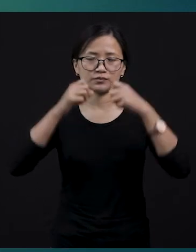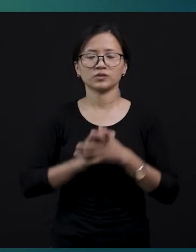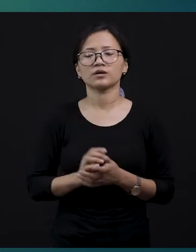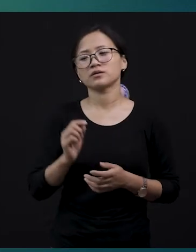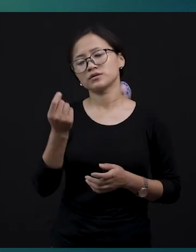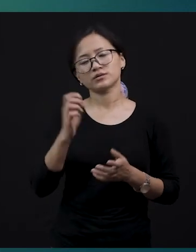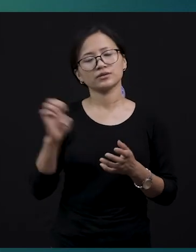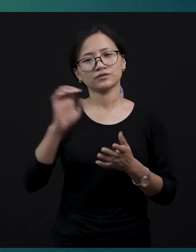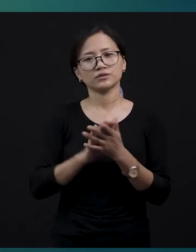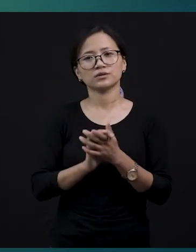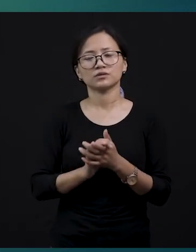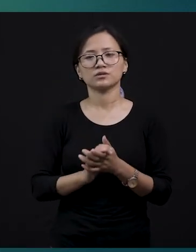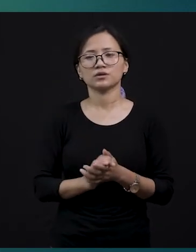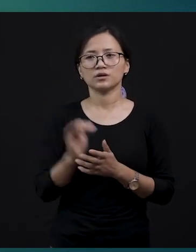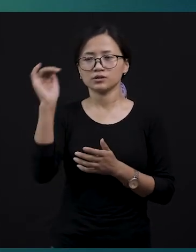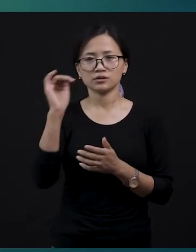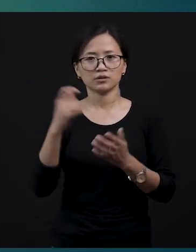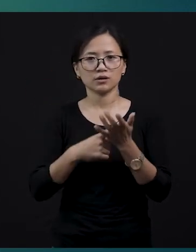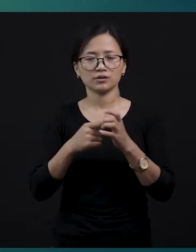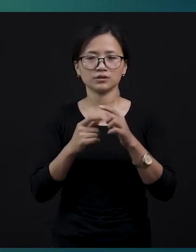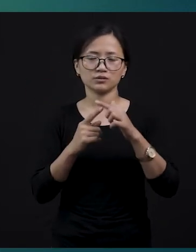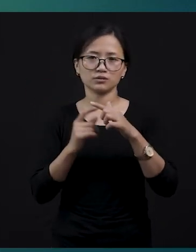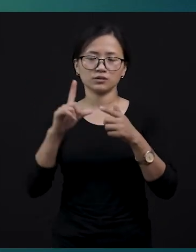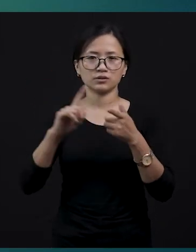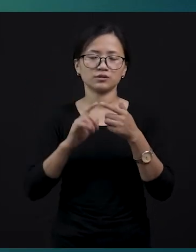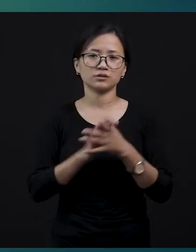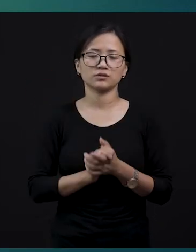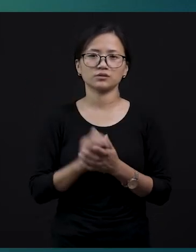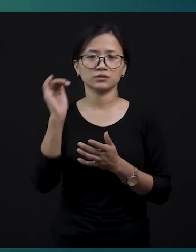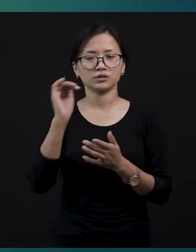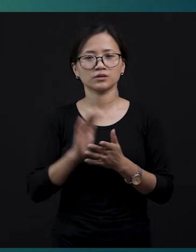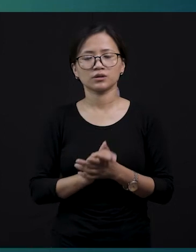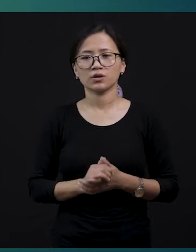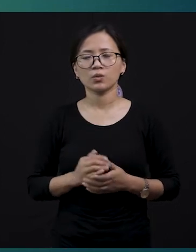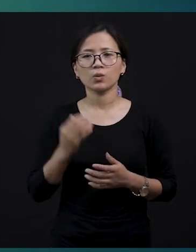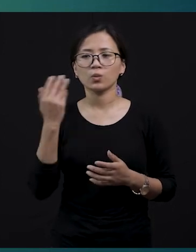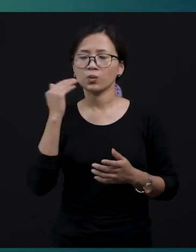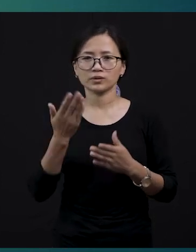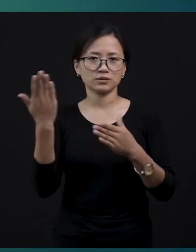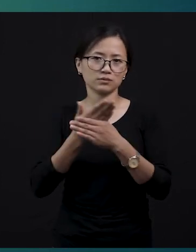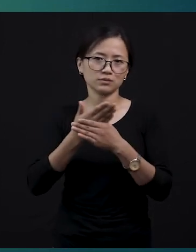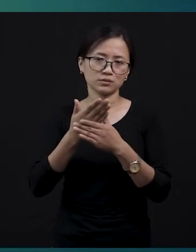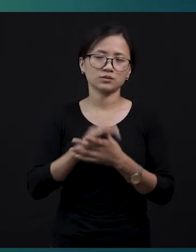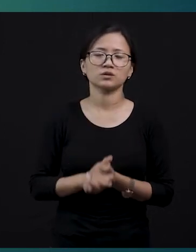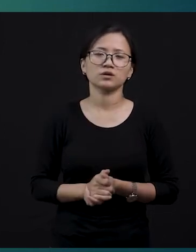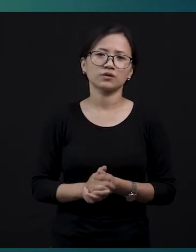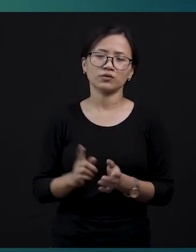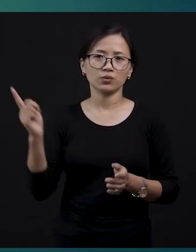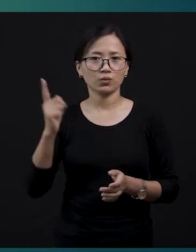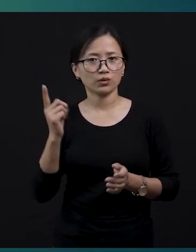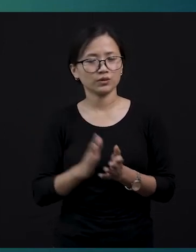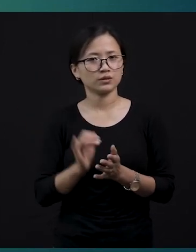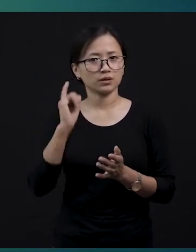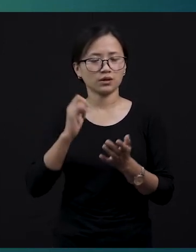the rattlesnake will start rattling its tail when it is disturbed, okay? And if the warnings are